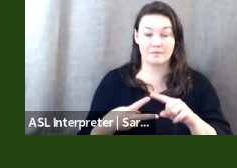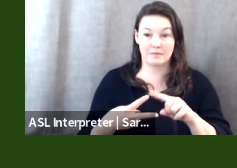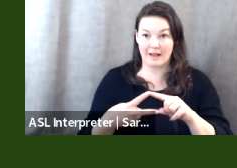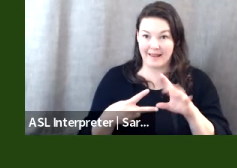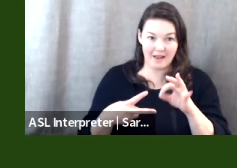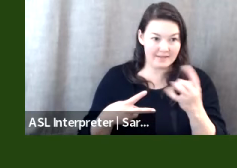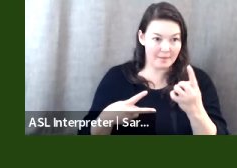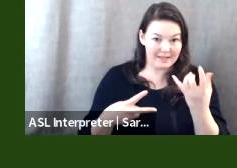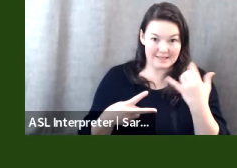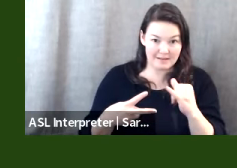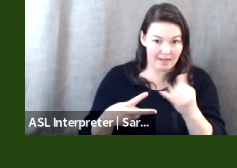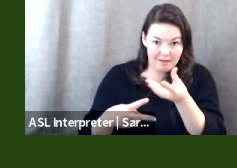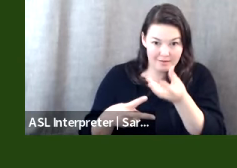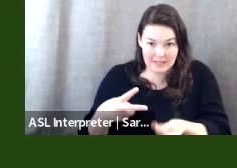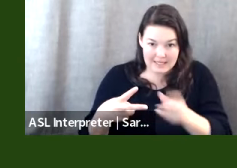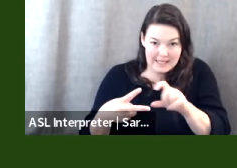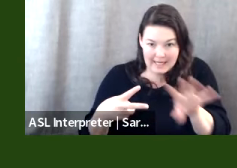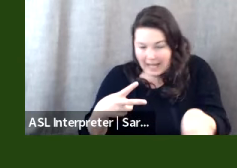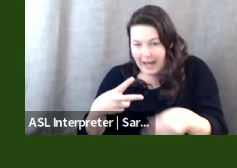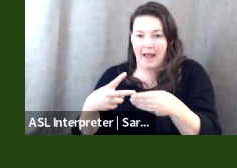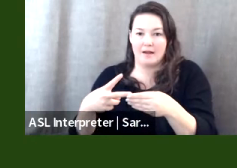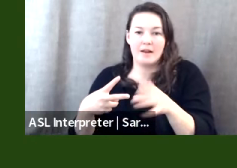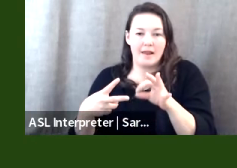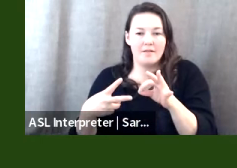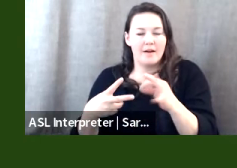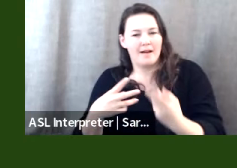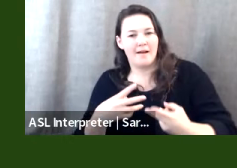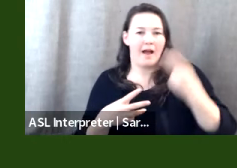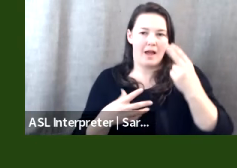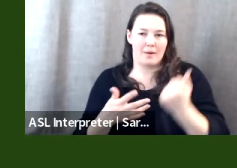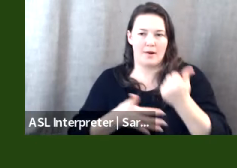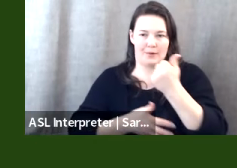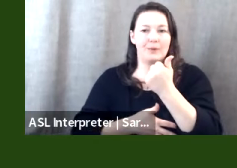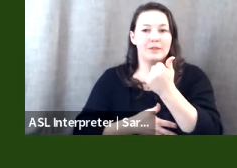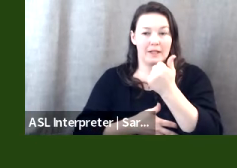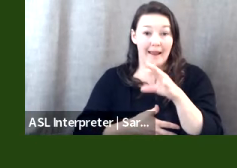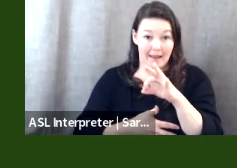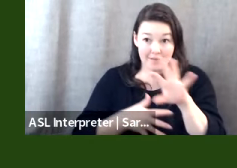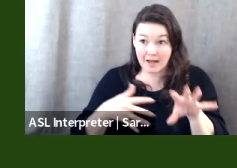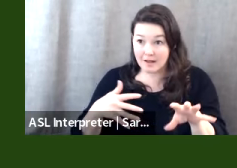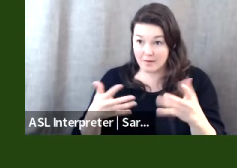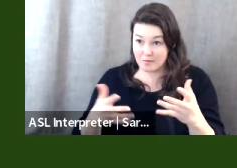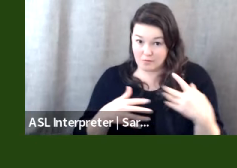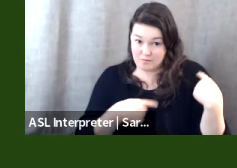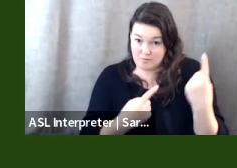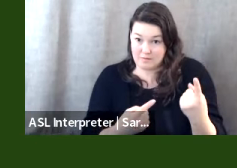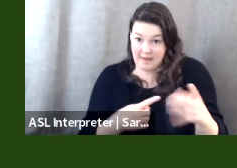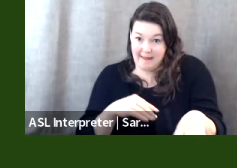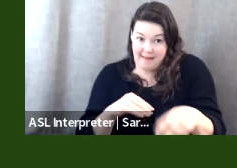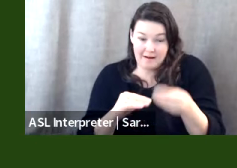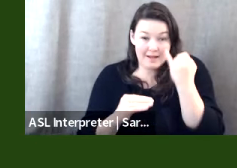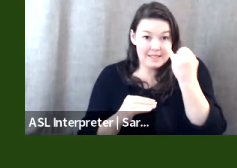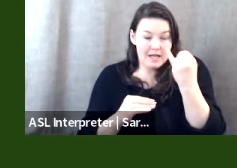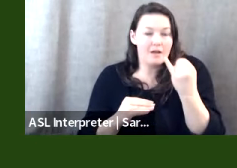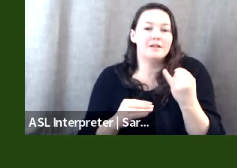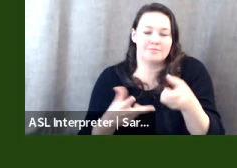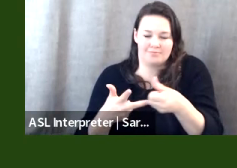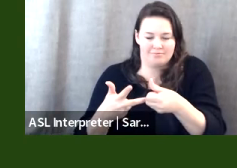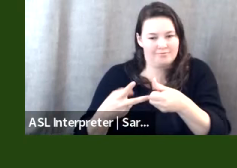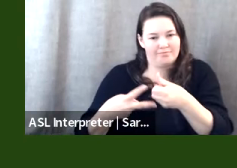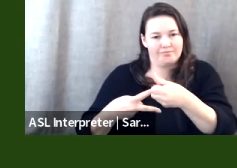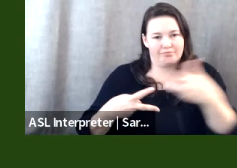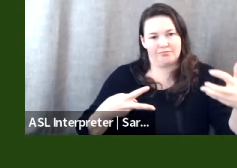high priority ideas. And if you added an idea, please provide a brief summary so members can understand that idea.